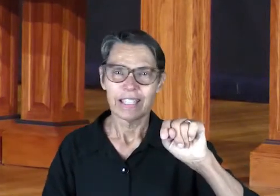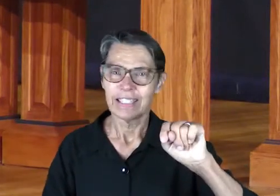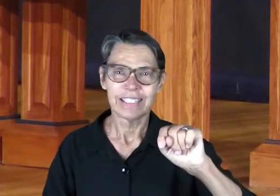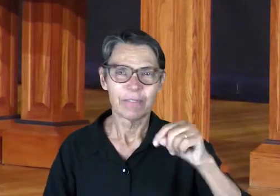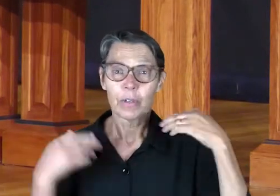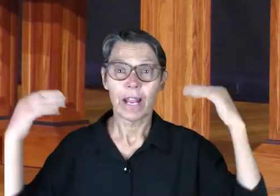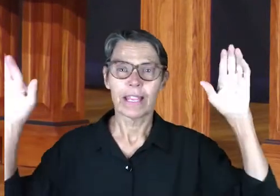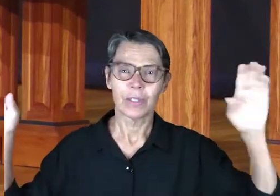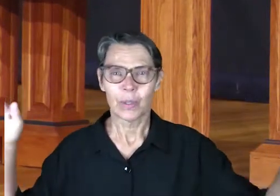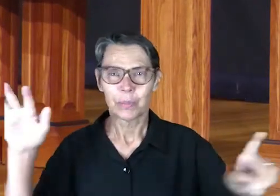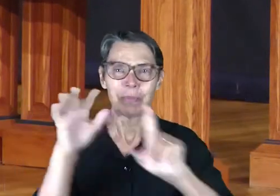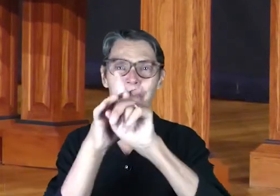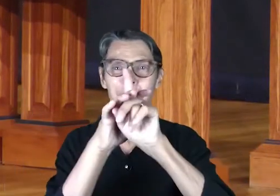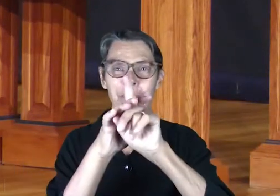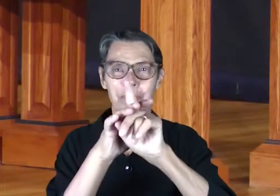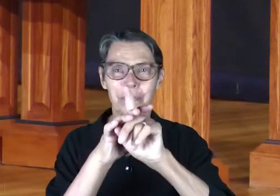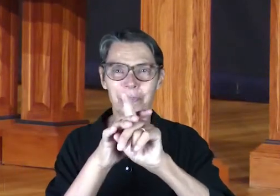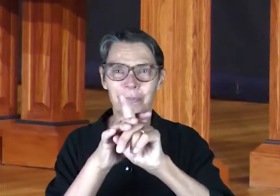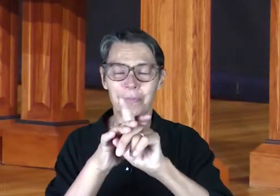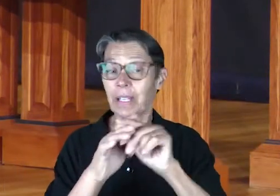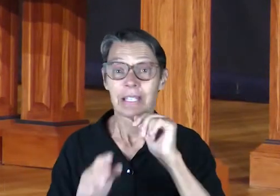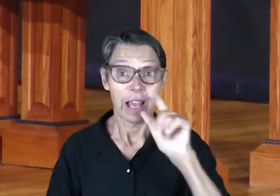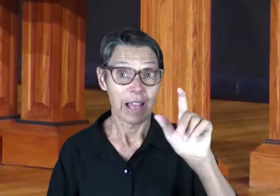Not Advent, where the angel comes to Mary.